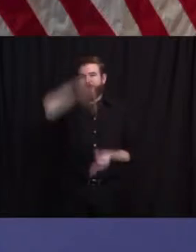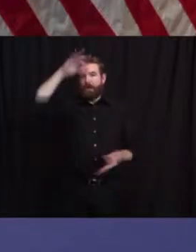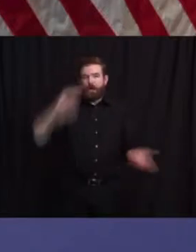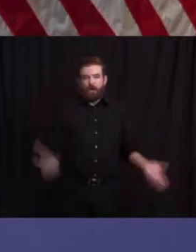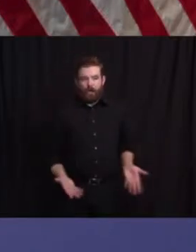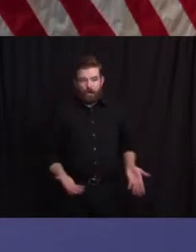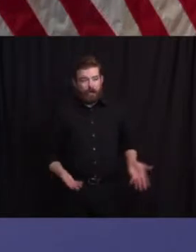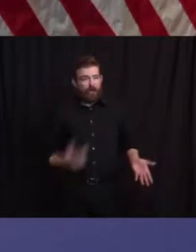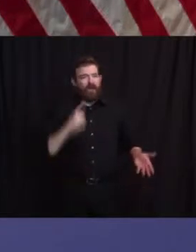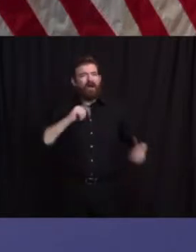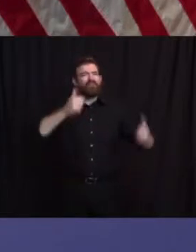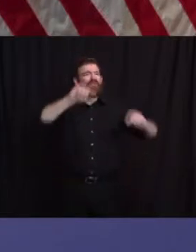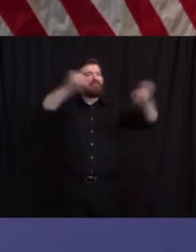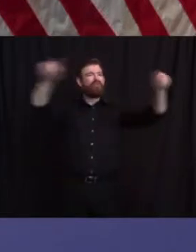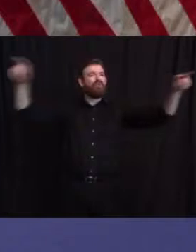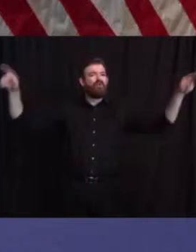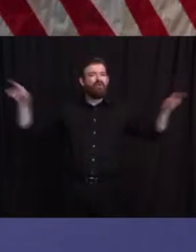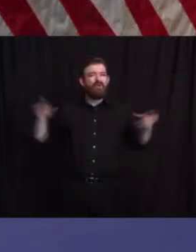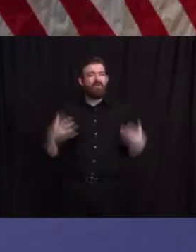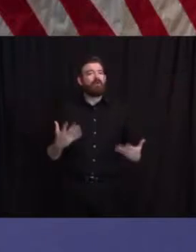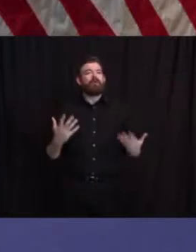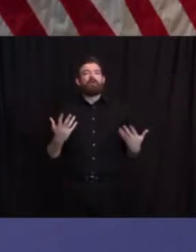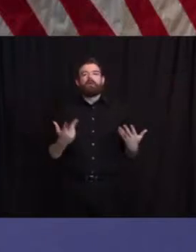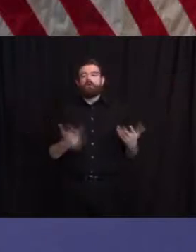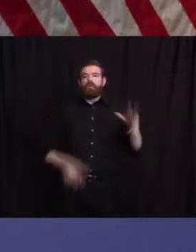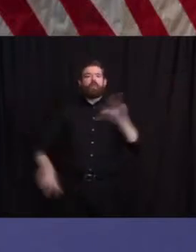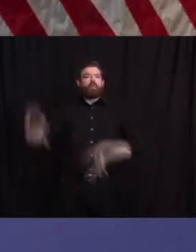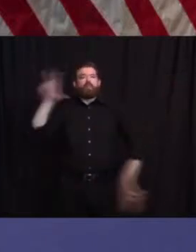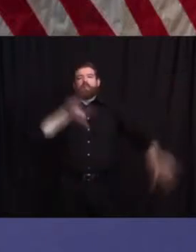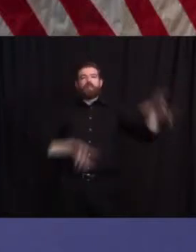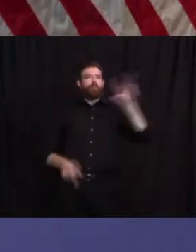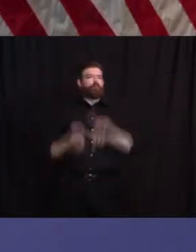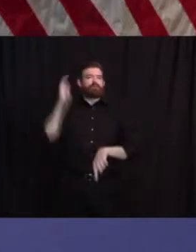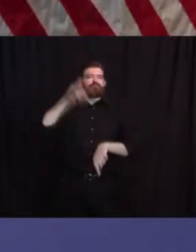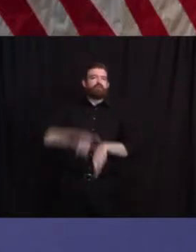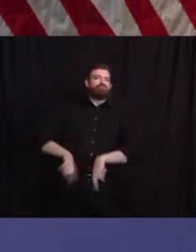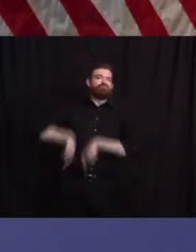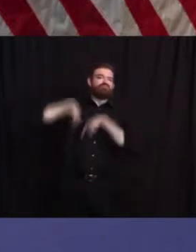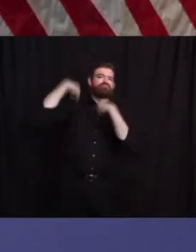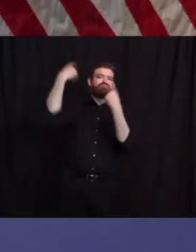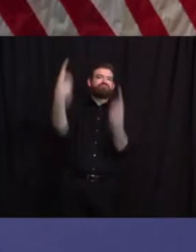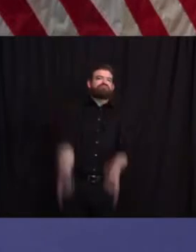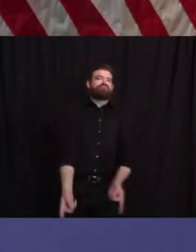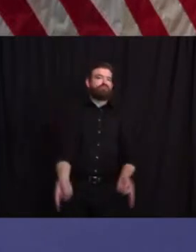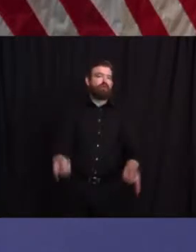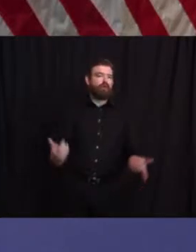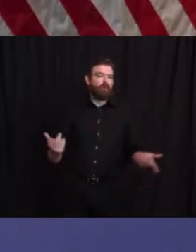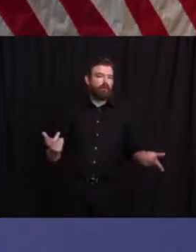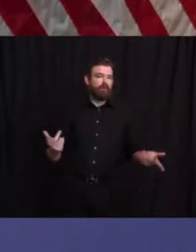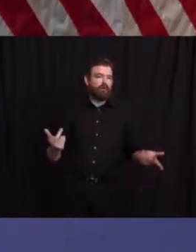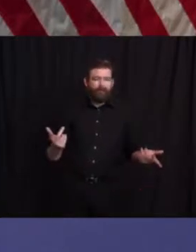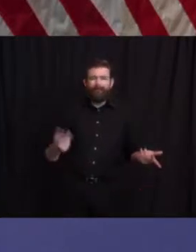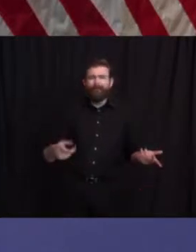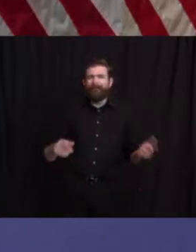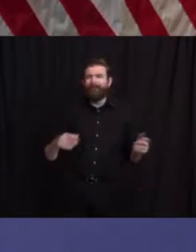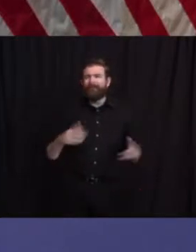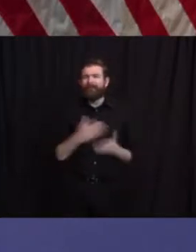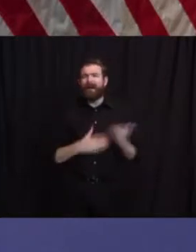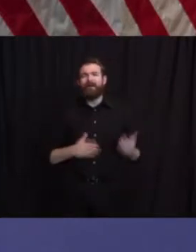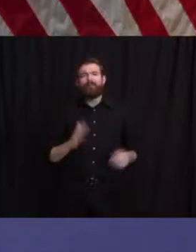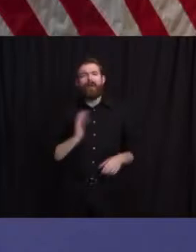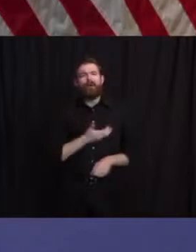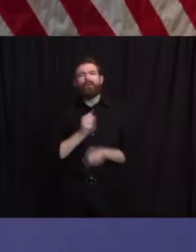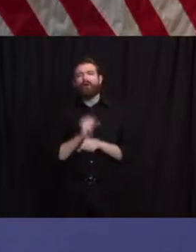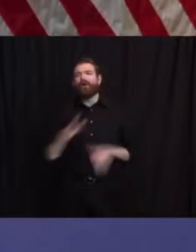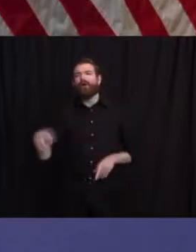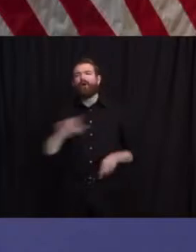state and as a nation. And the last thing we need are people speaking out of school about it. So frankly, enough already. Let's move